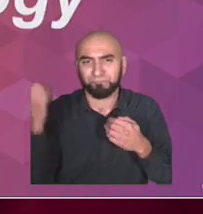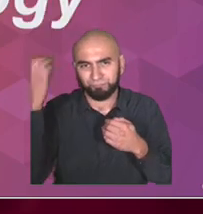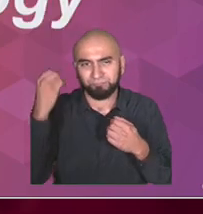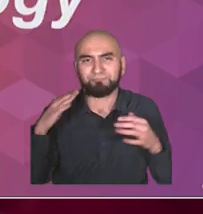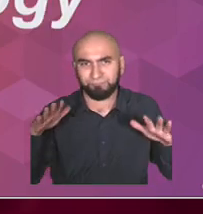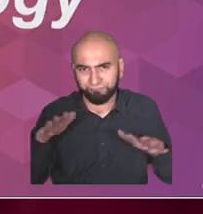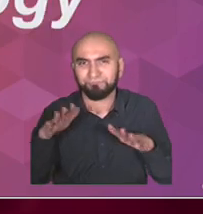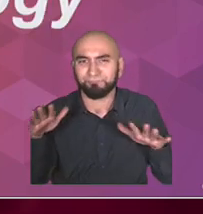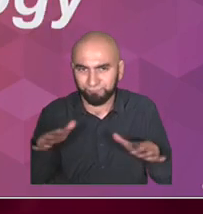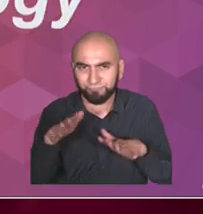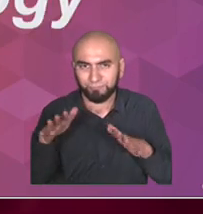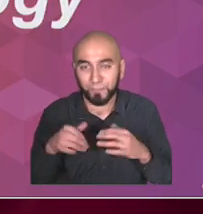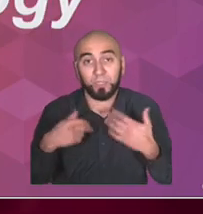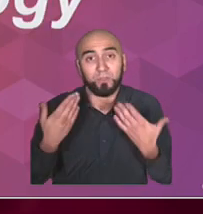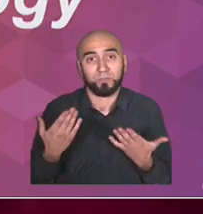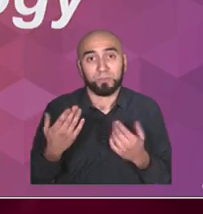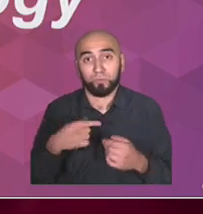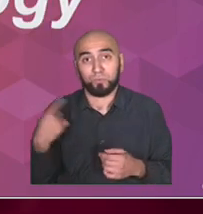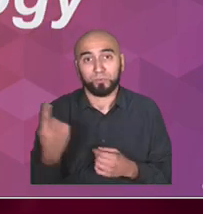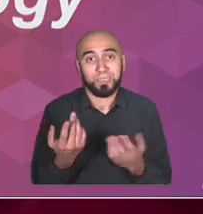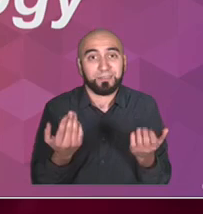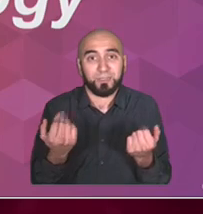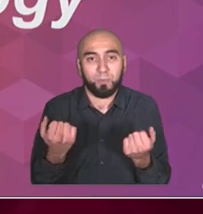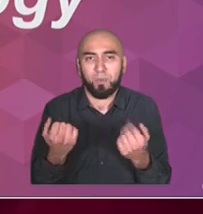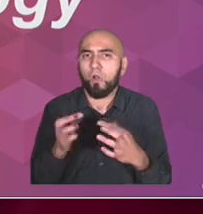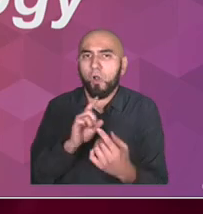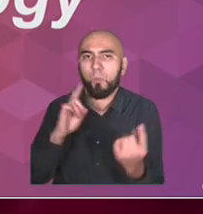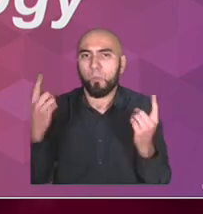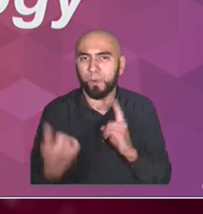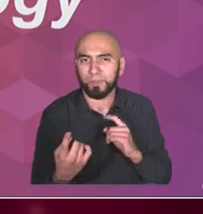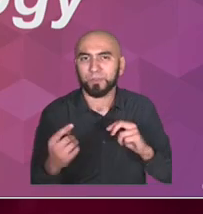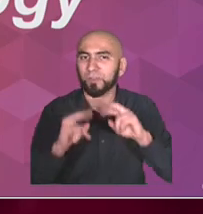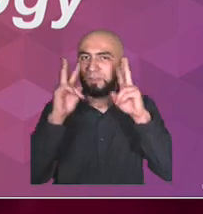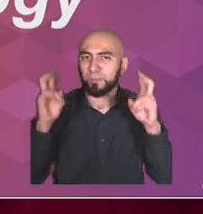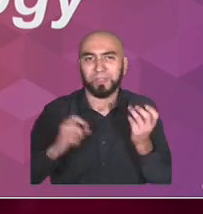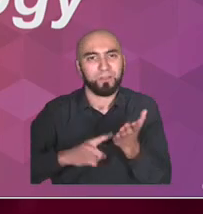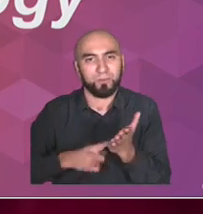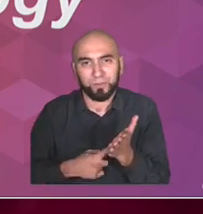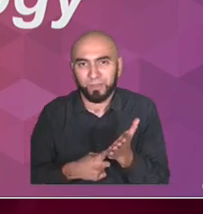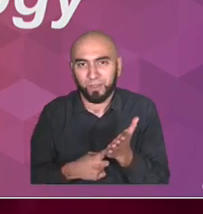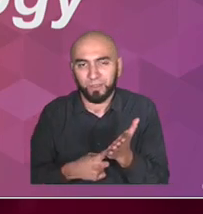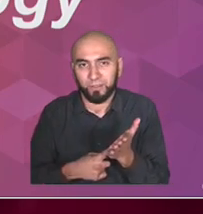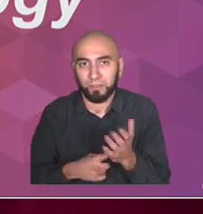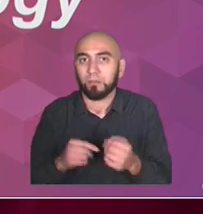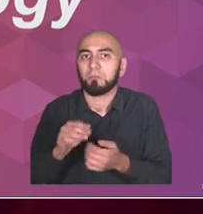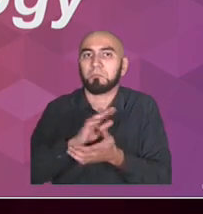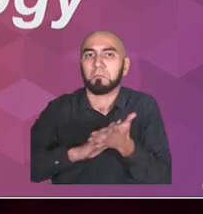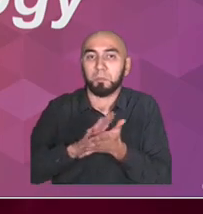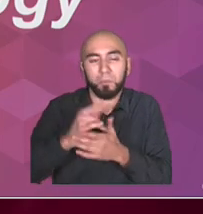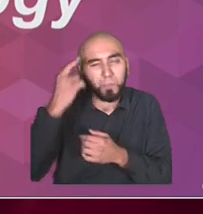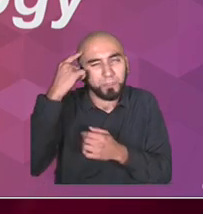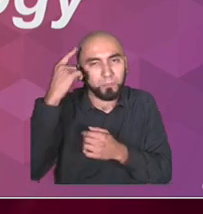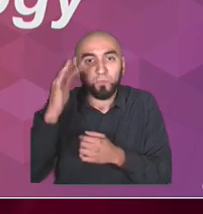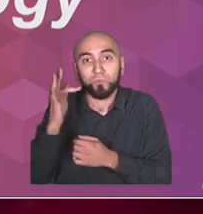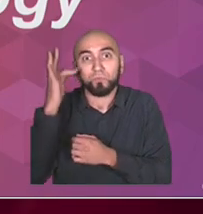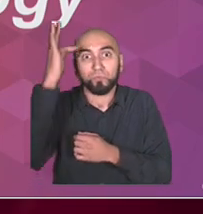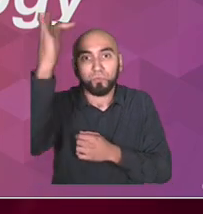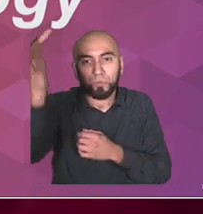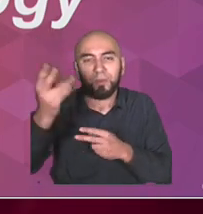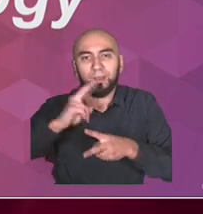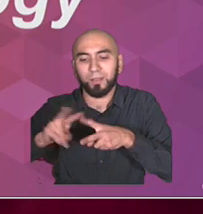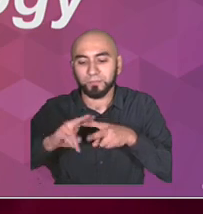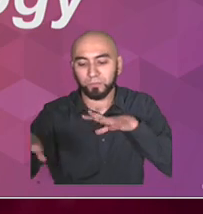the opposite of an interruptive technology. If we're going to go into the future and actually build things, we need a calm technology.